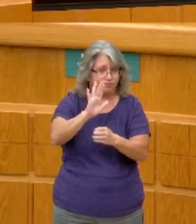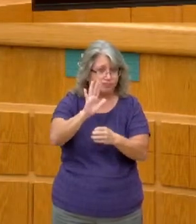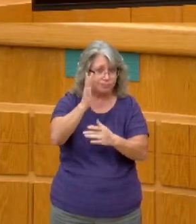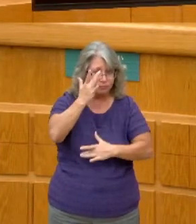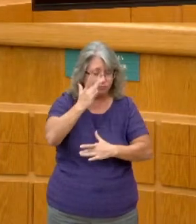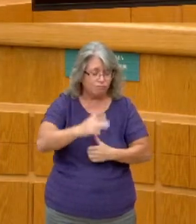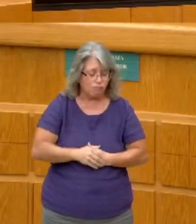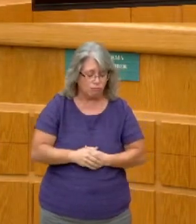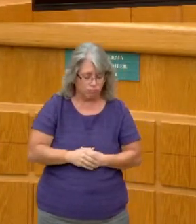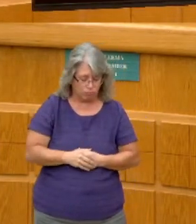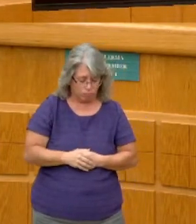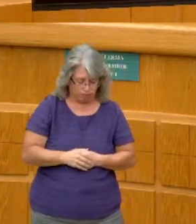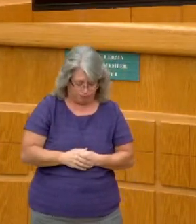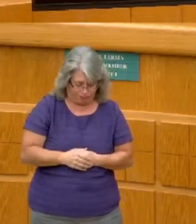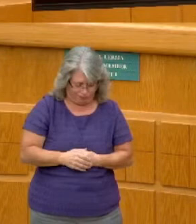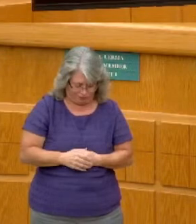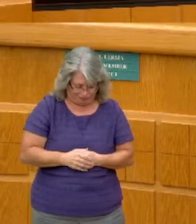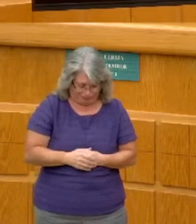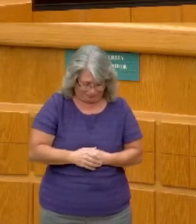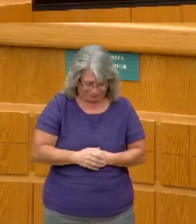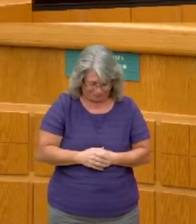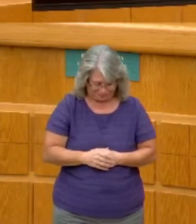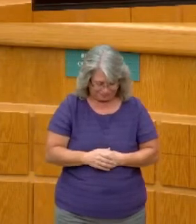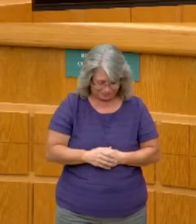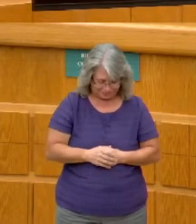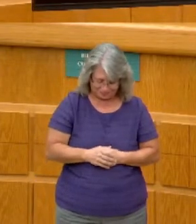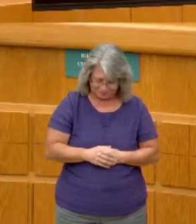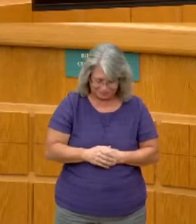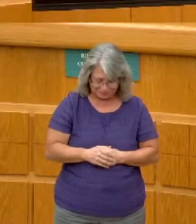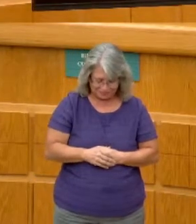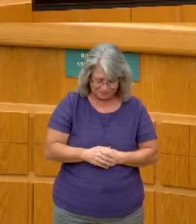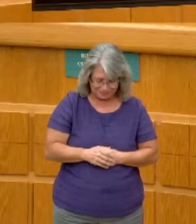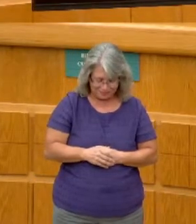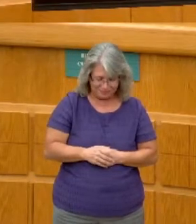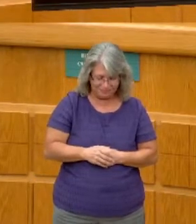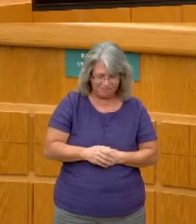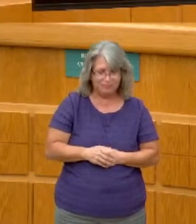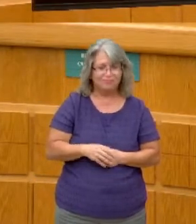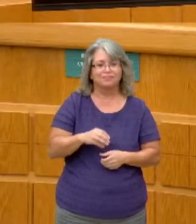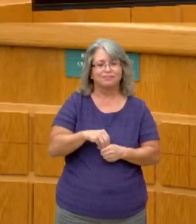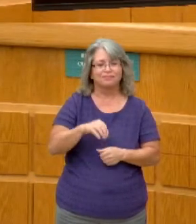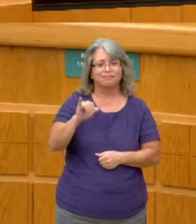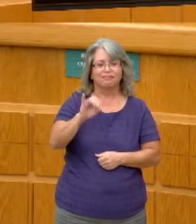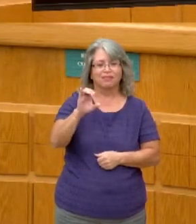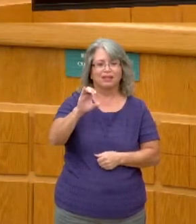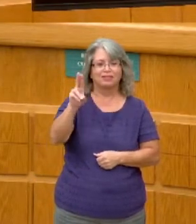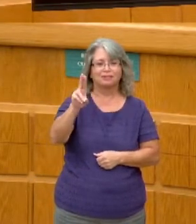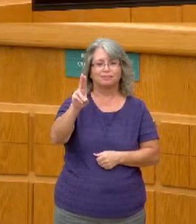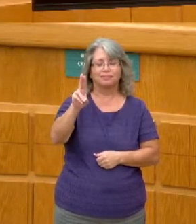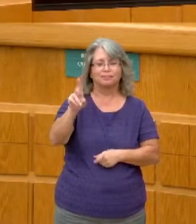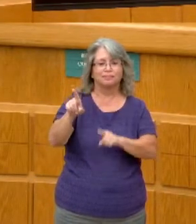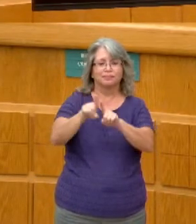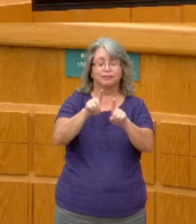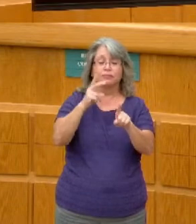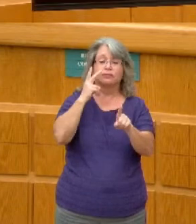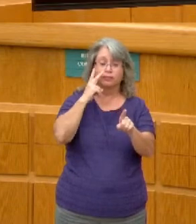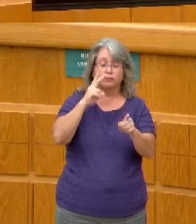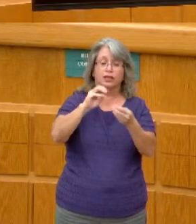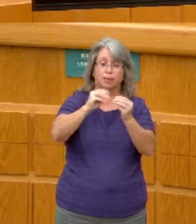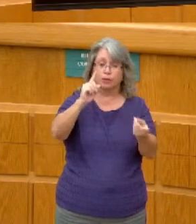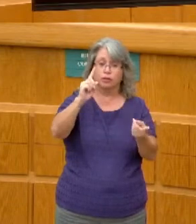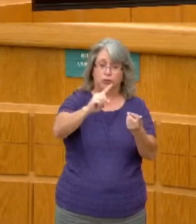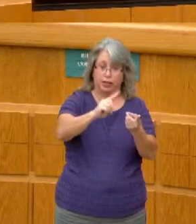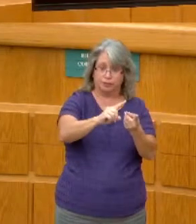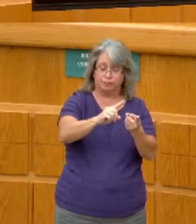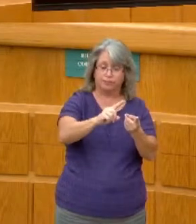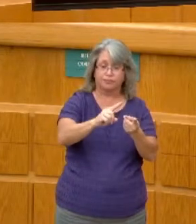In the ICU, we're also seeing a decline. Again, the same is true as I just mentioned before. So